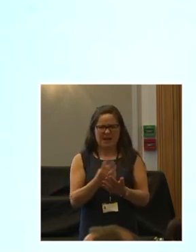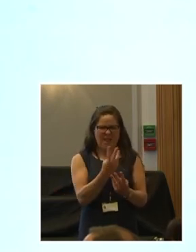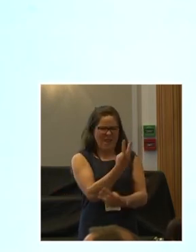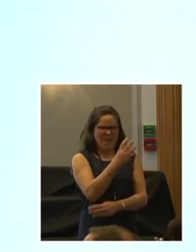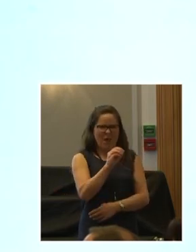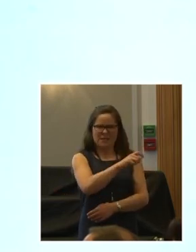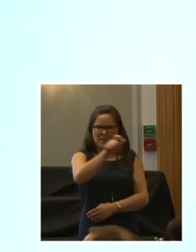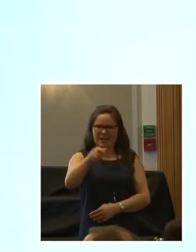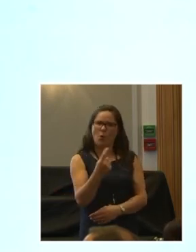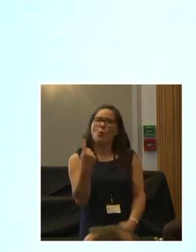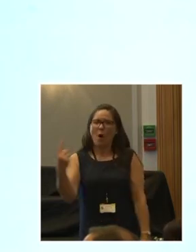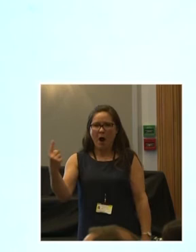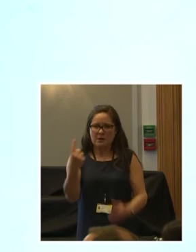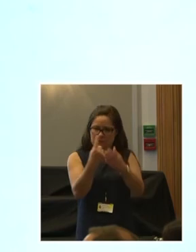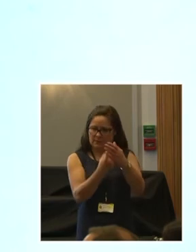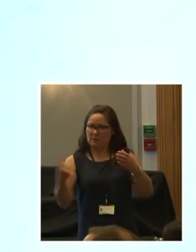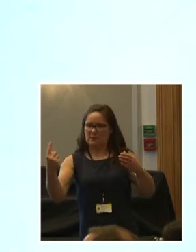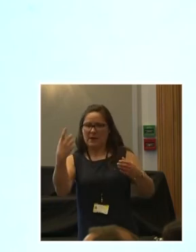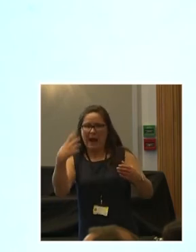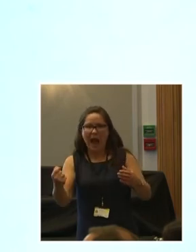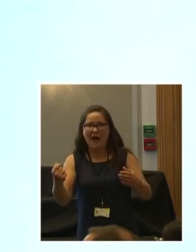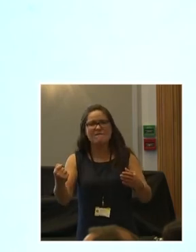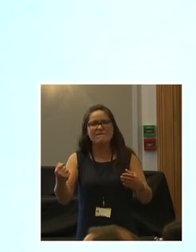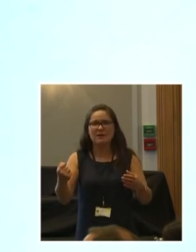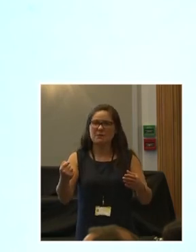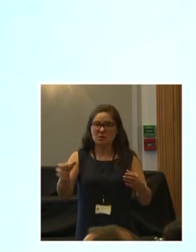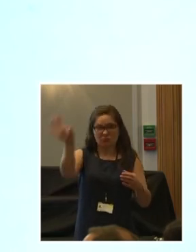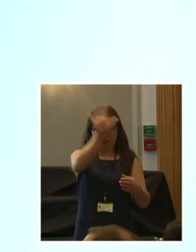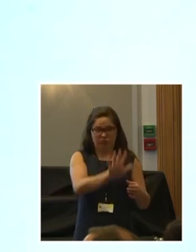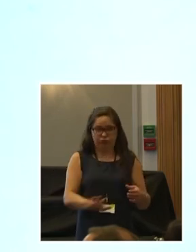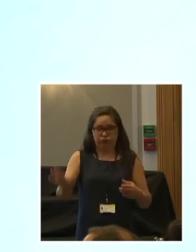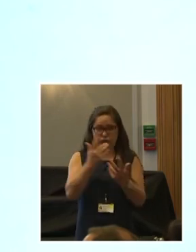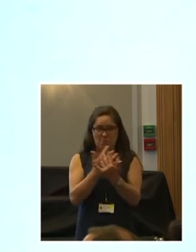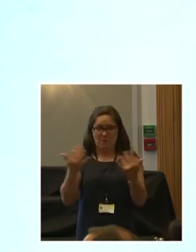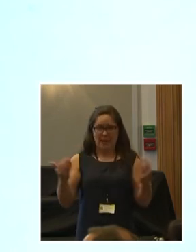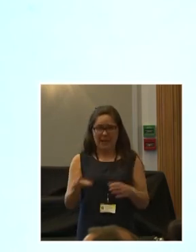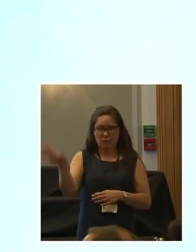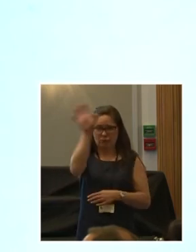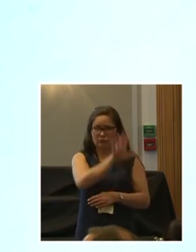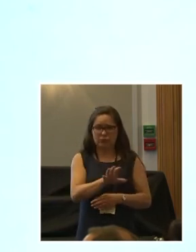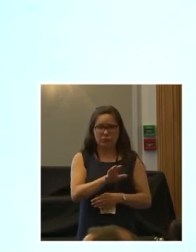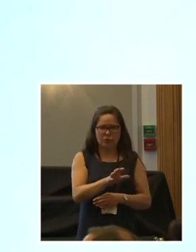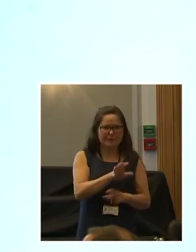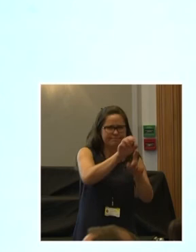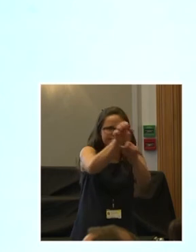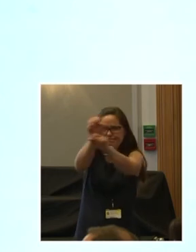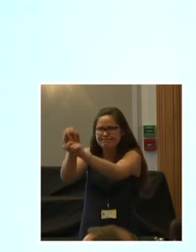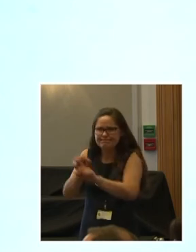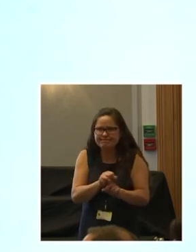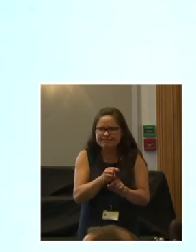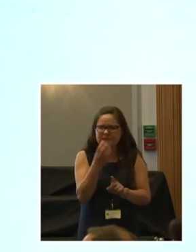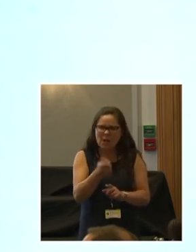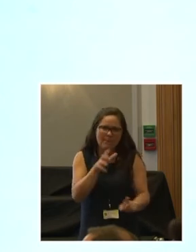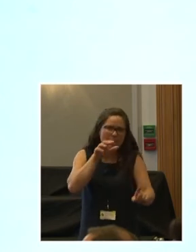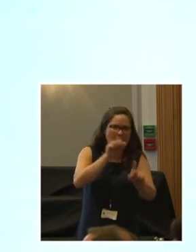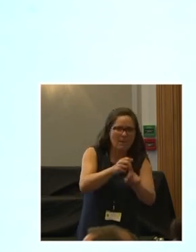thinly distributed throughout the population. And those who identify as being blind, like myself, and those who